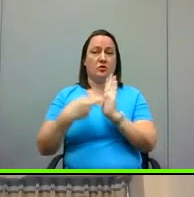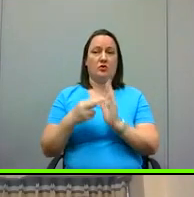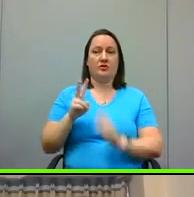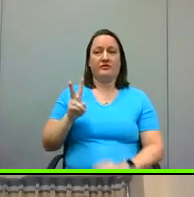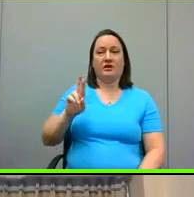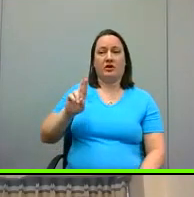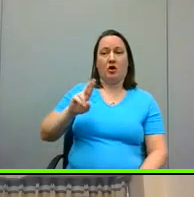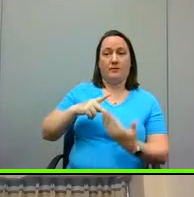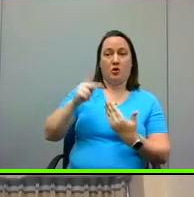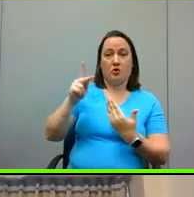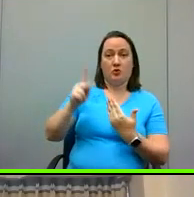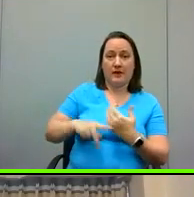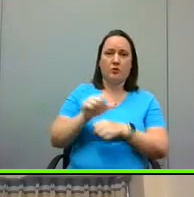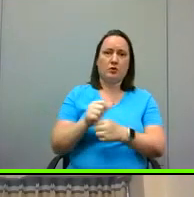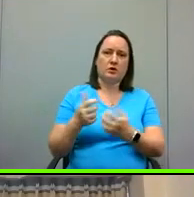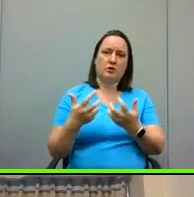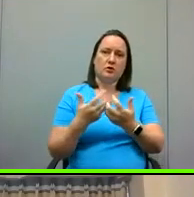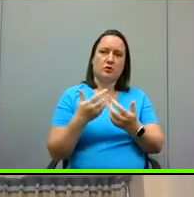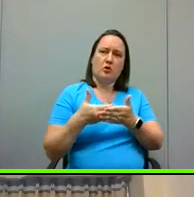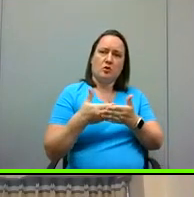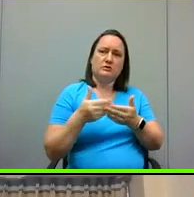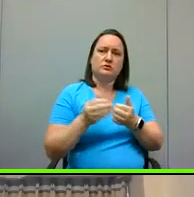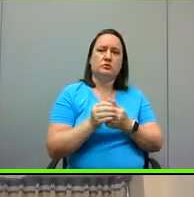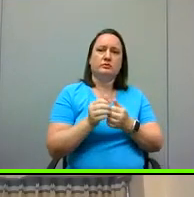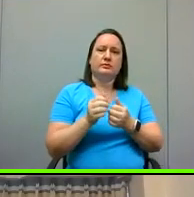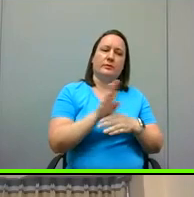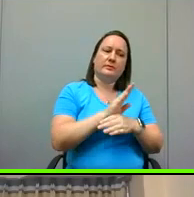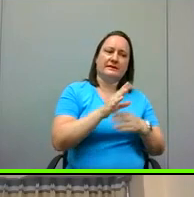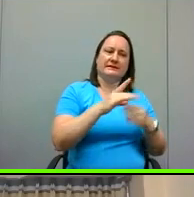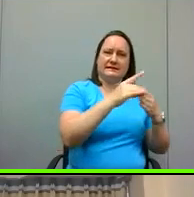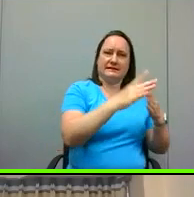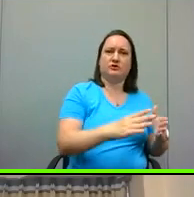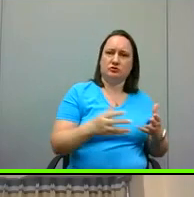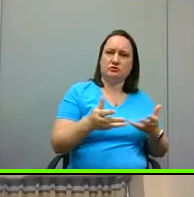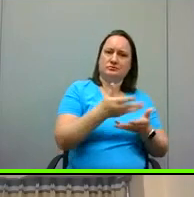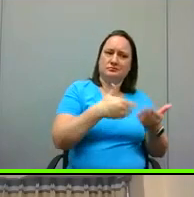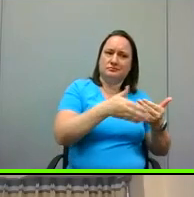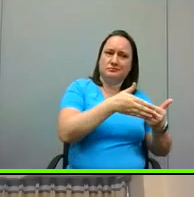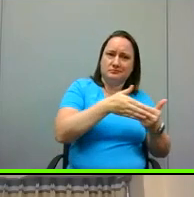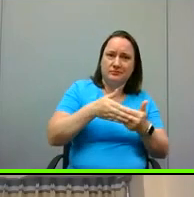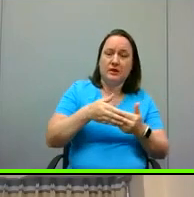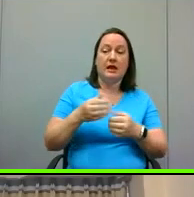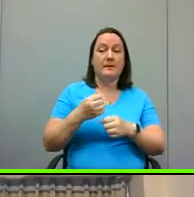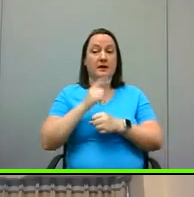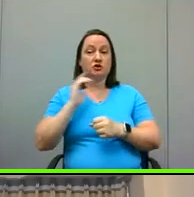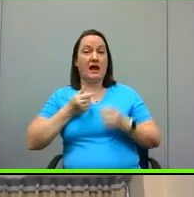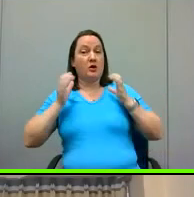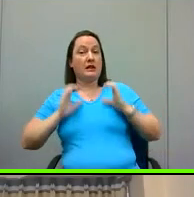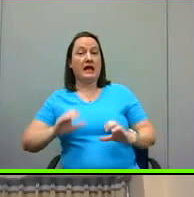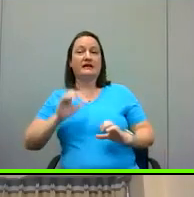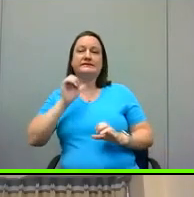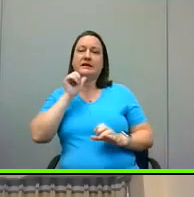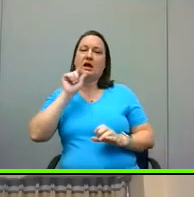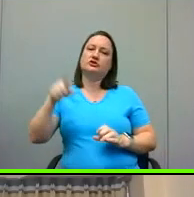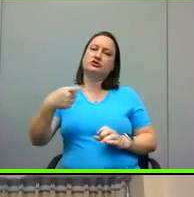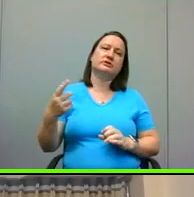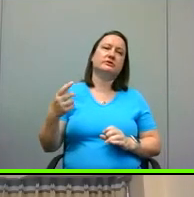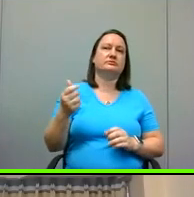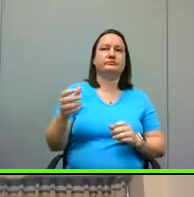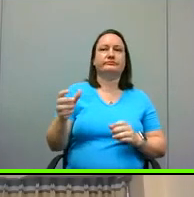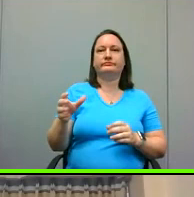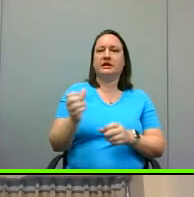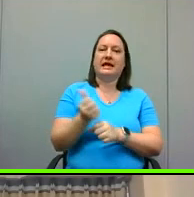and working closely with business leaders and assuring our clients don't just get a job, but that they